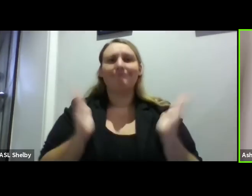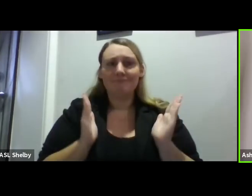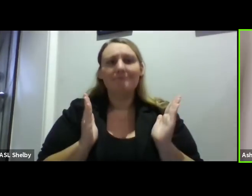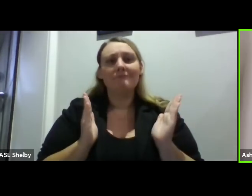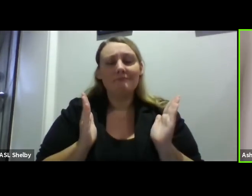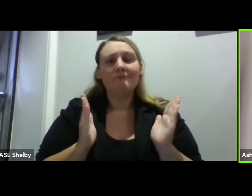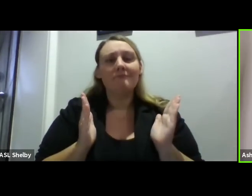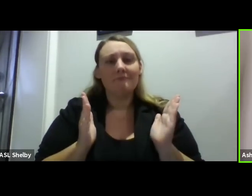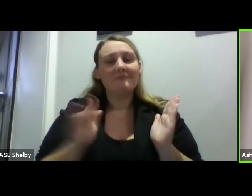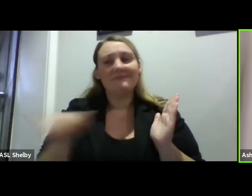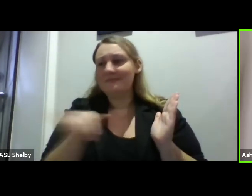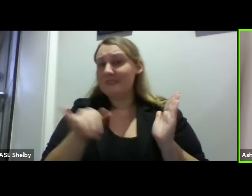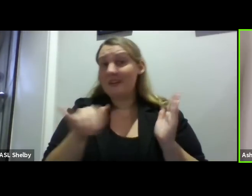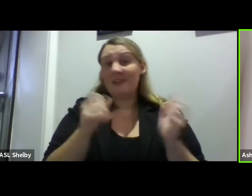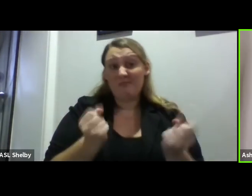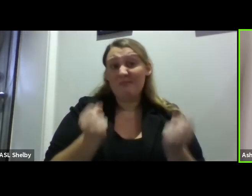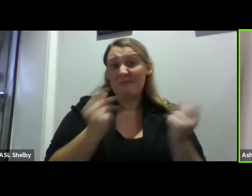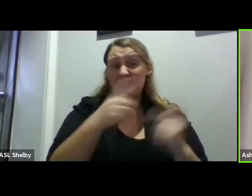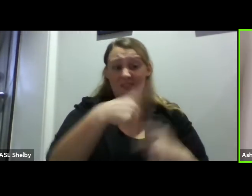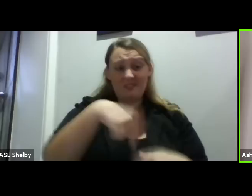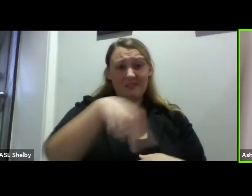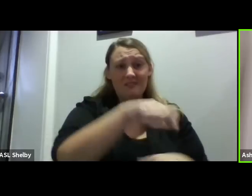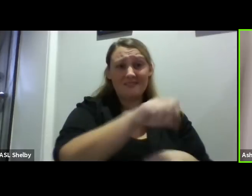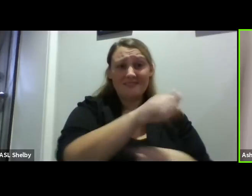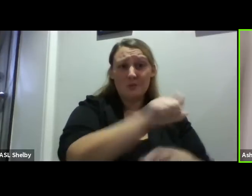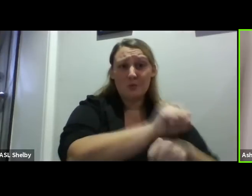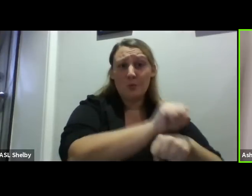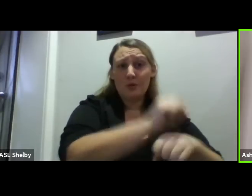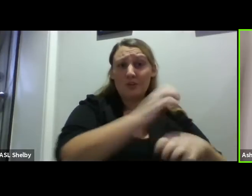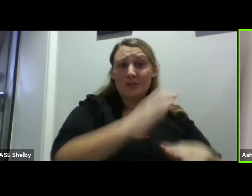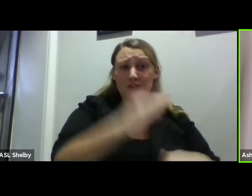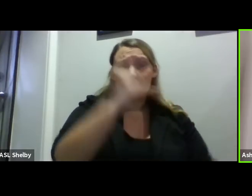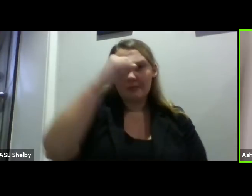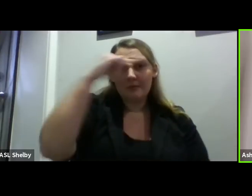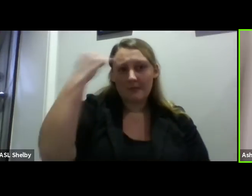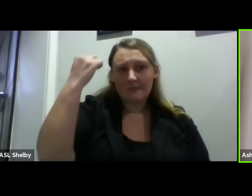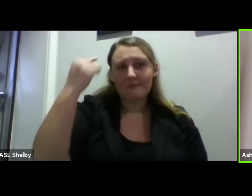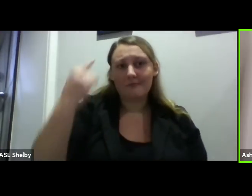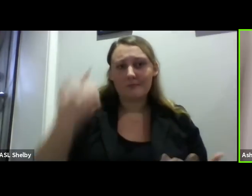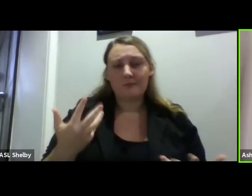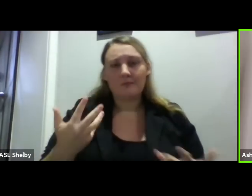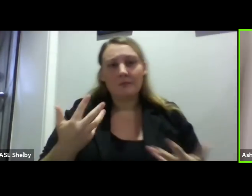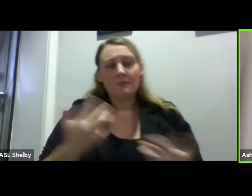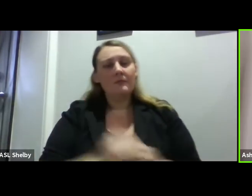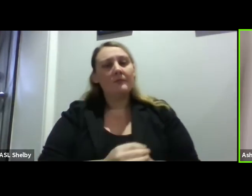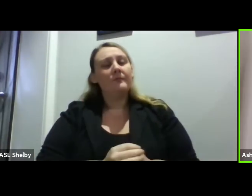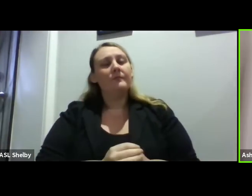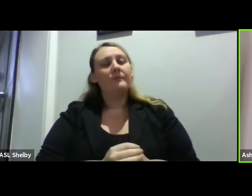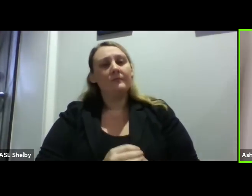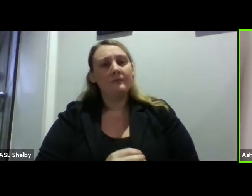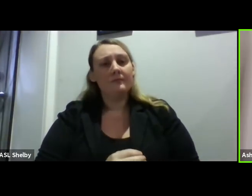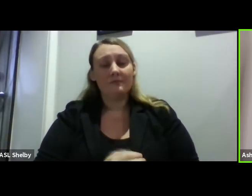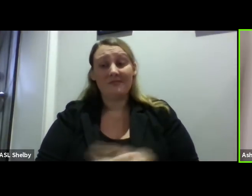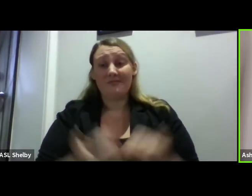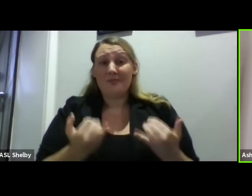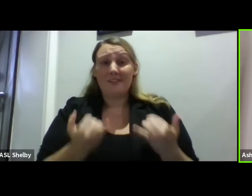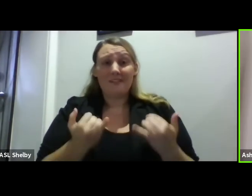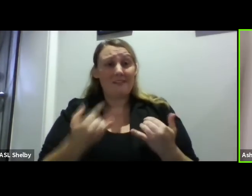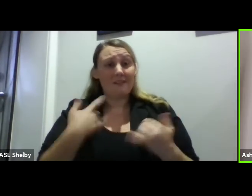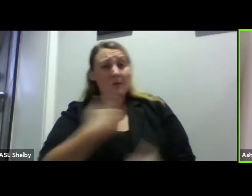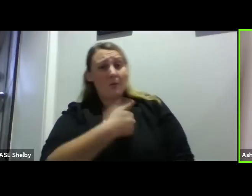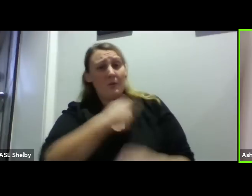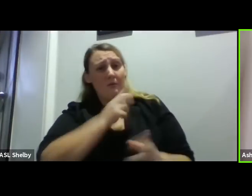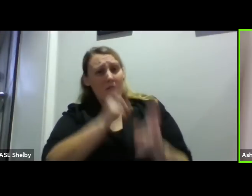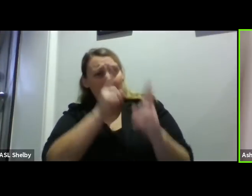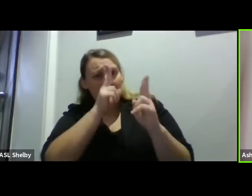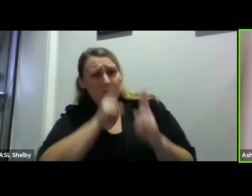all be here sharing space virtually, while so many of us are out on the front lines fighting, protesting not only